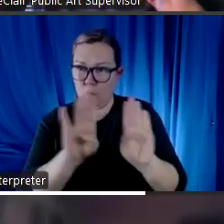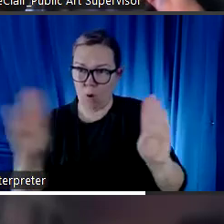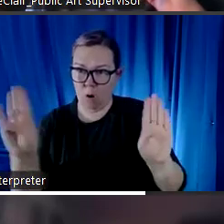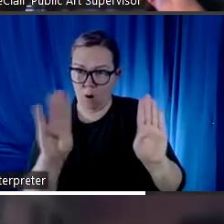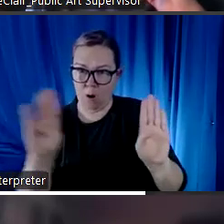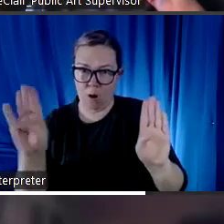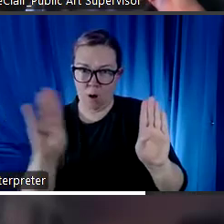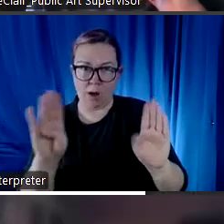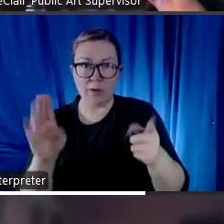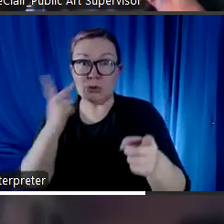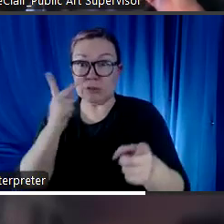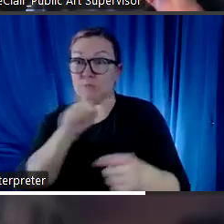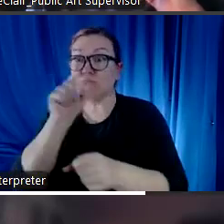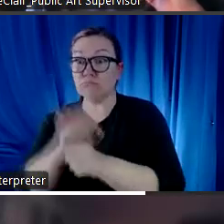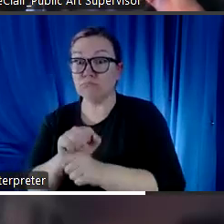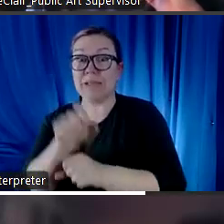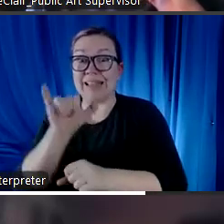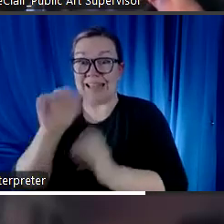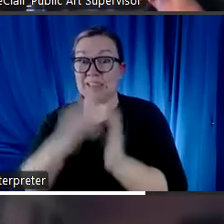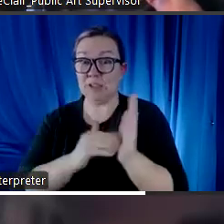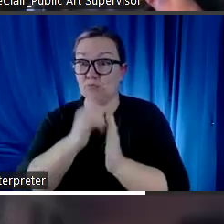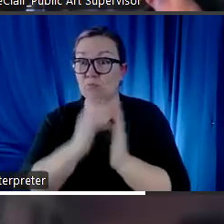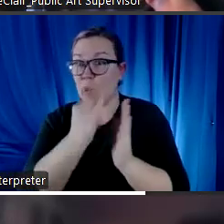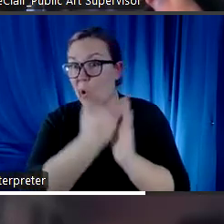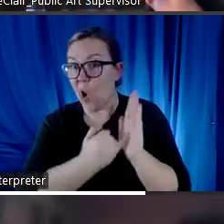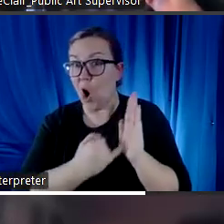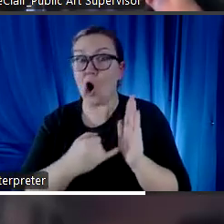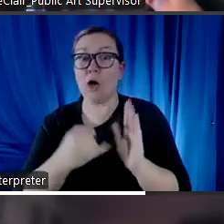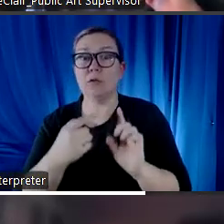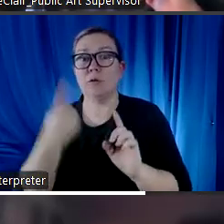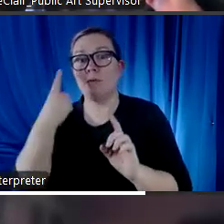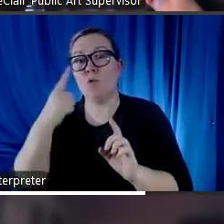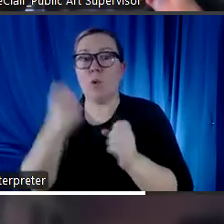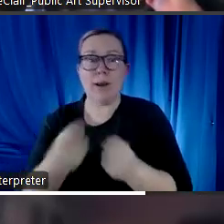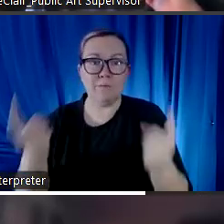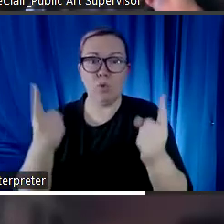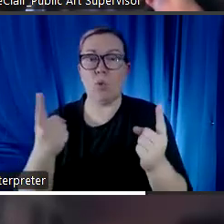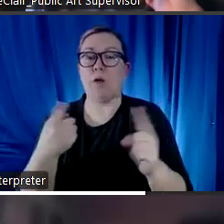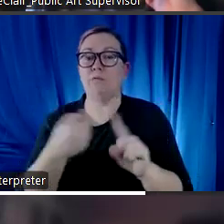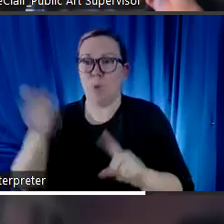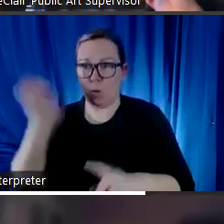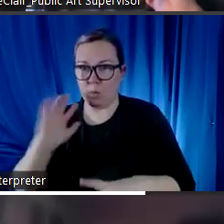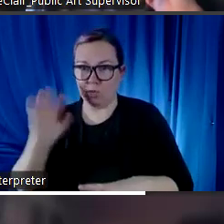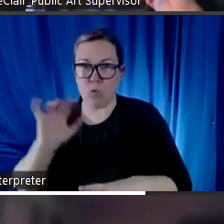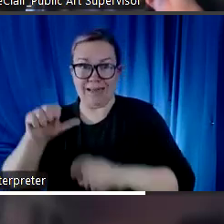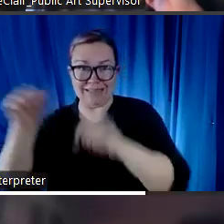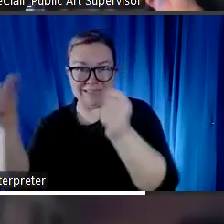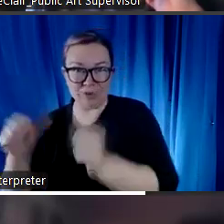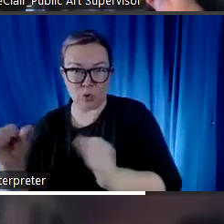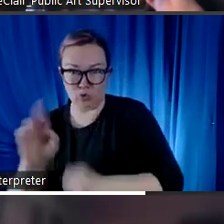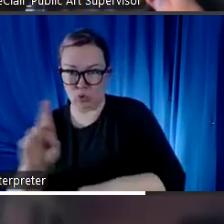then the actual image. So this was the artwork for everyone by Christine Martel. This is the sculpture here by